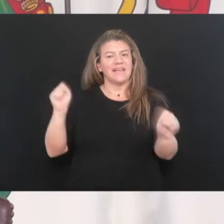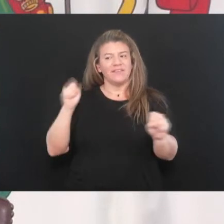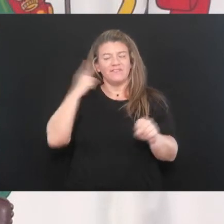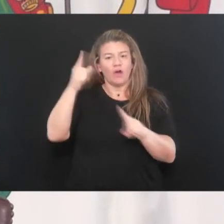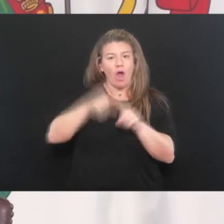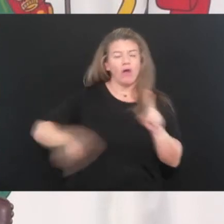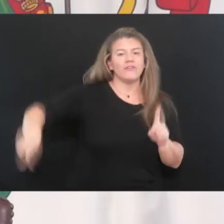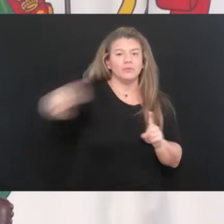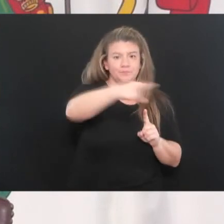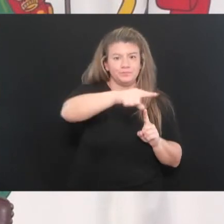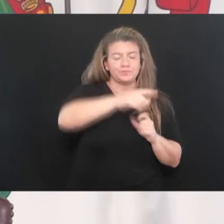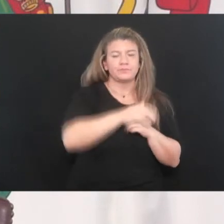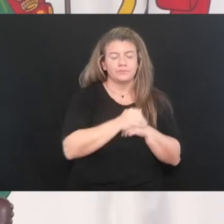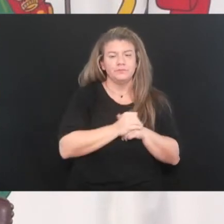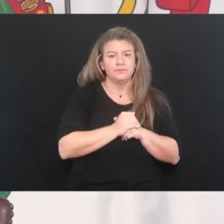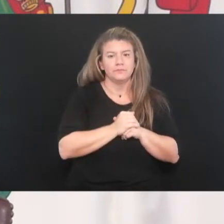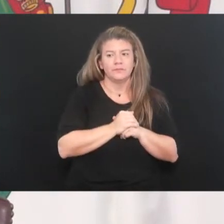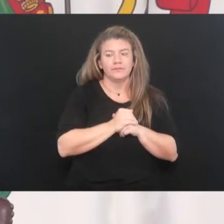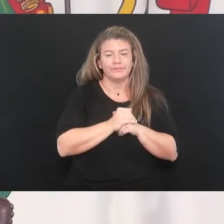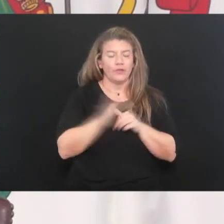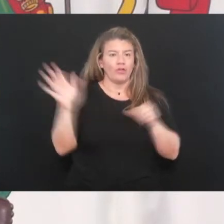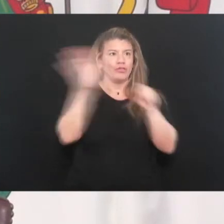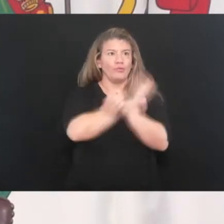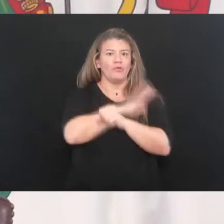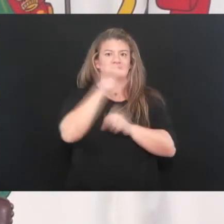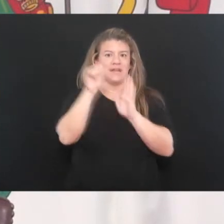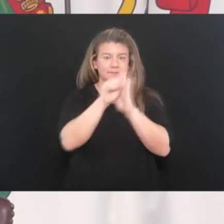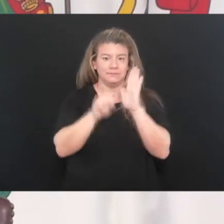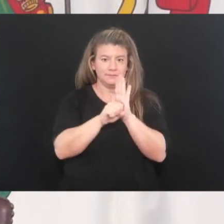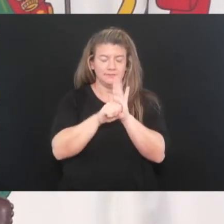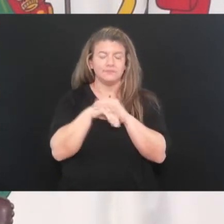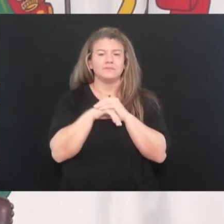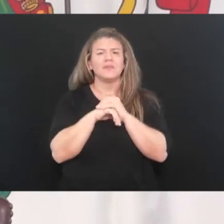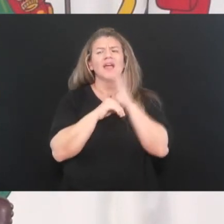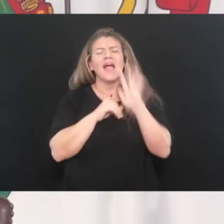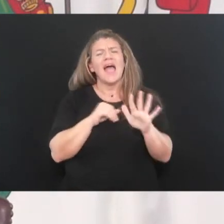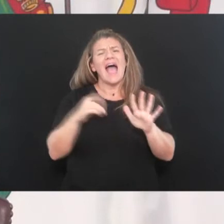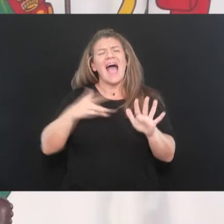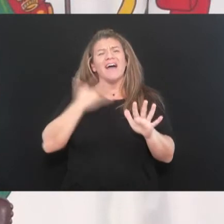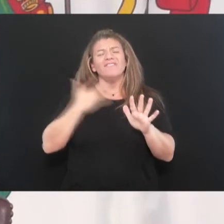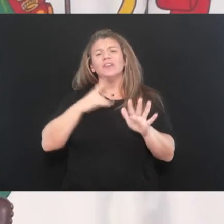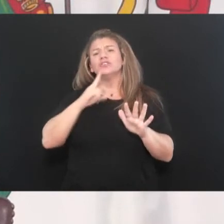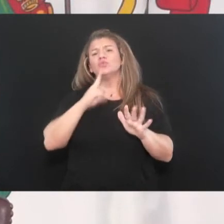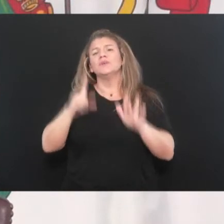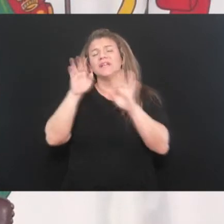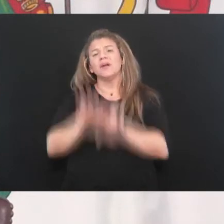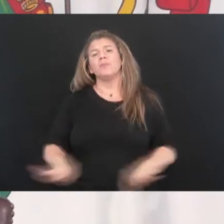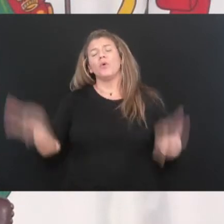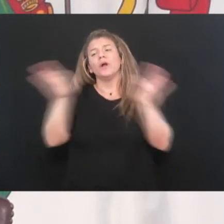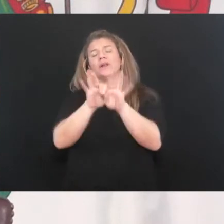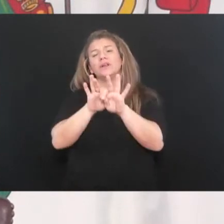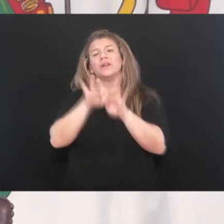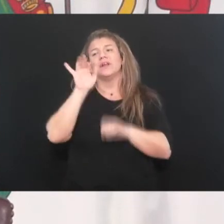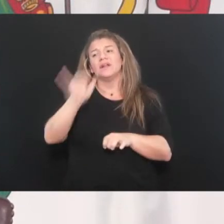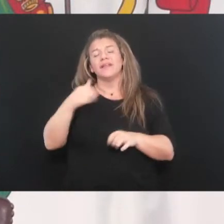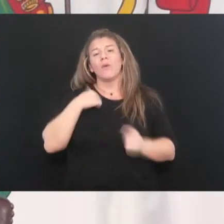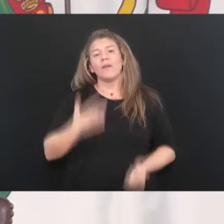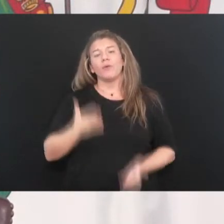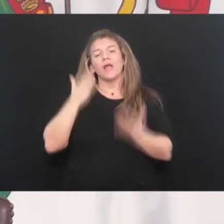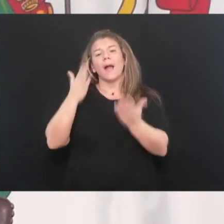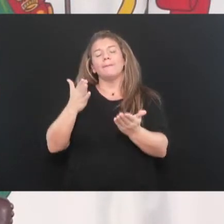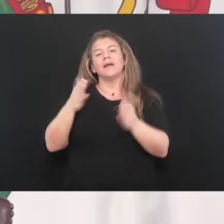you in all across this great state. I think it's really important that we bring back up